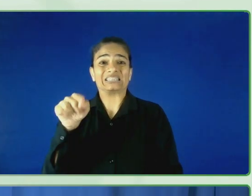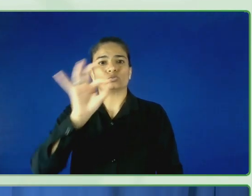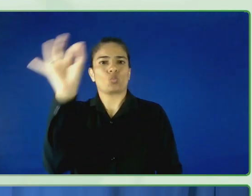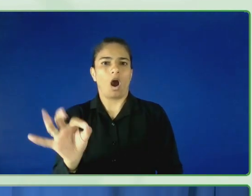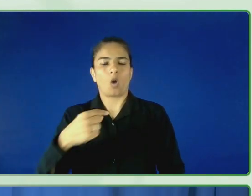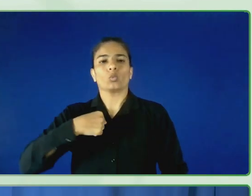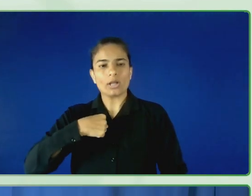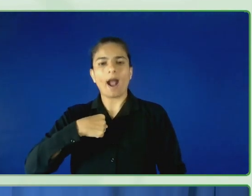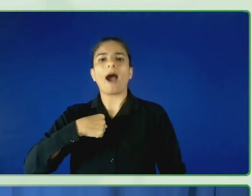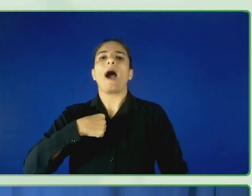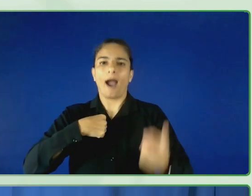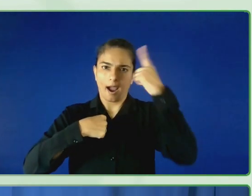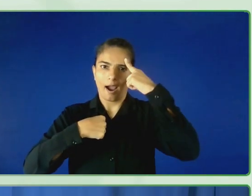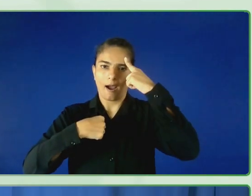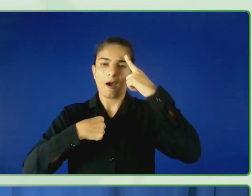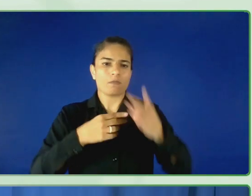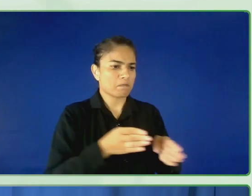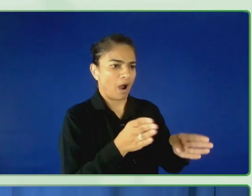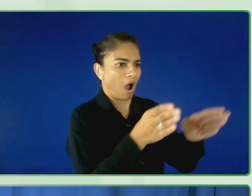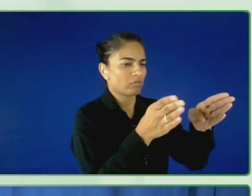pathway into AI.